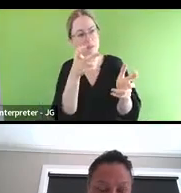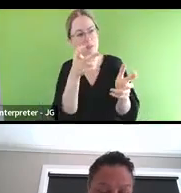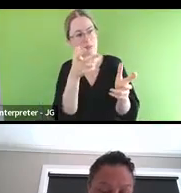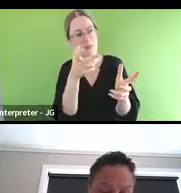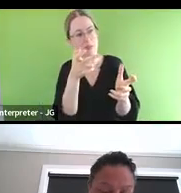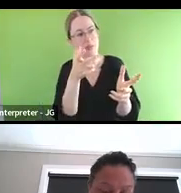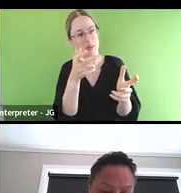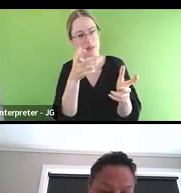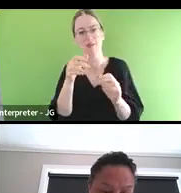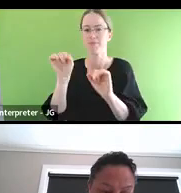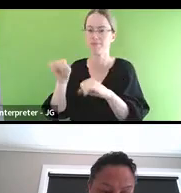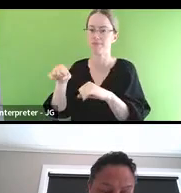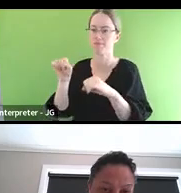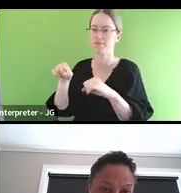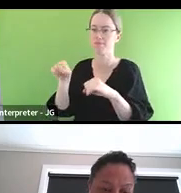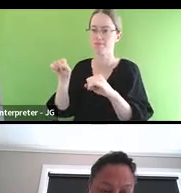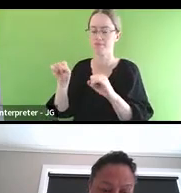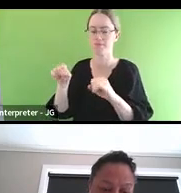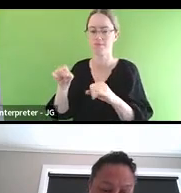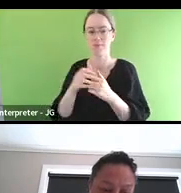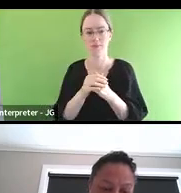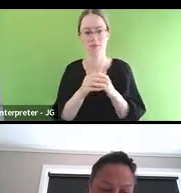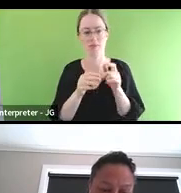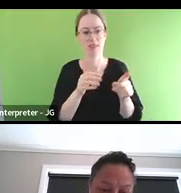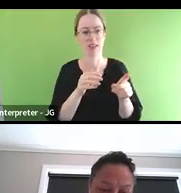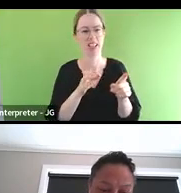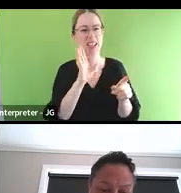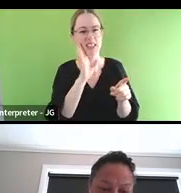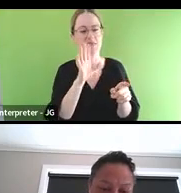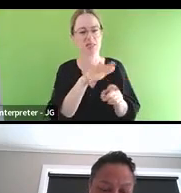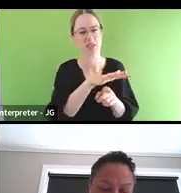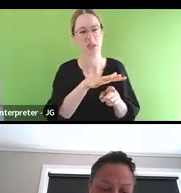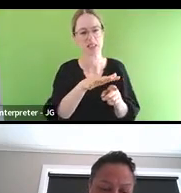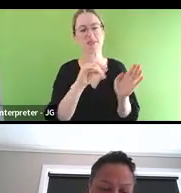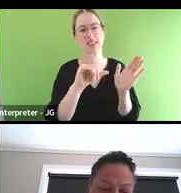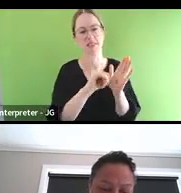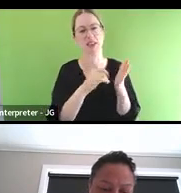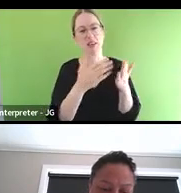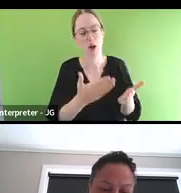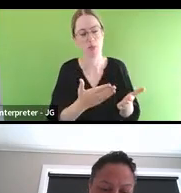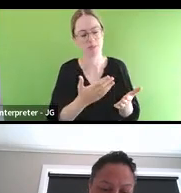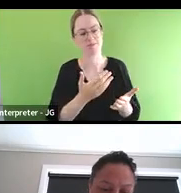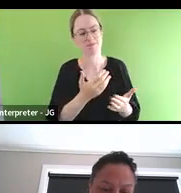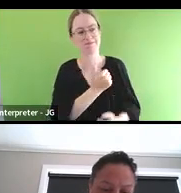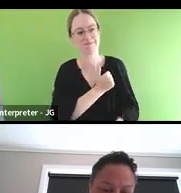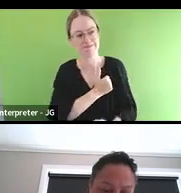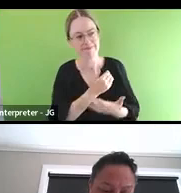and things sound fairly grim for you at the moment. Kia kaha, my friend.